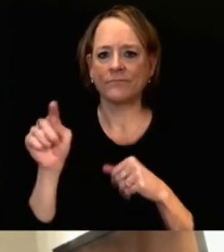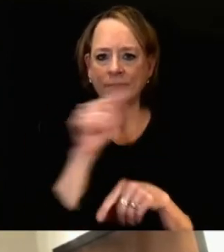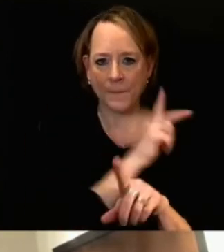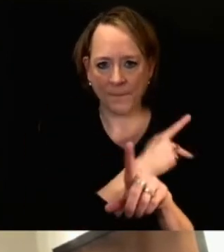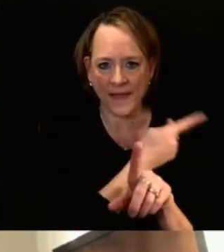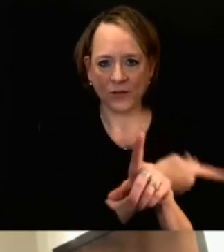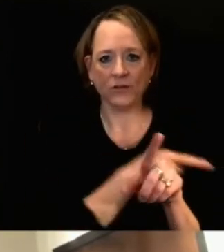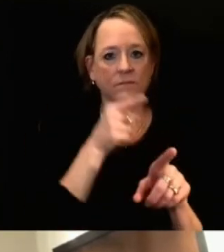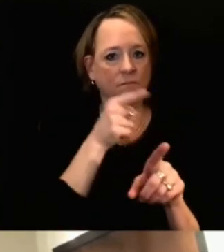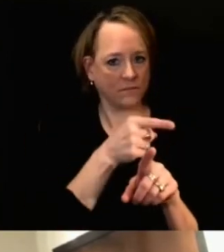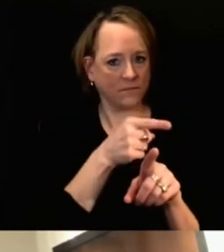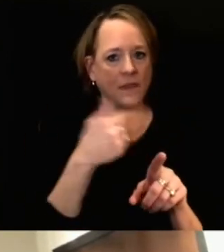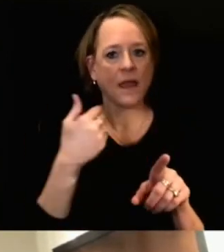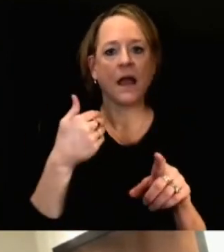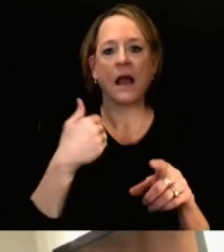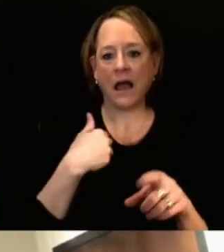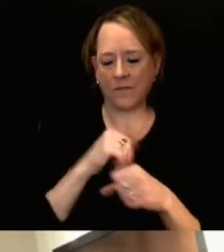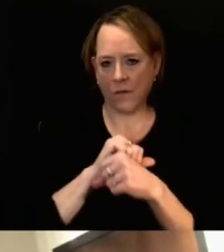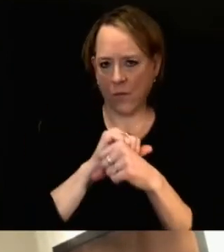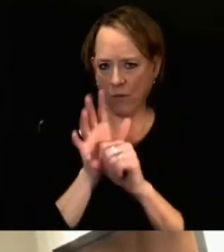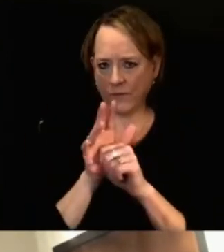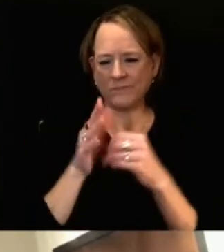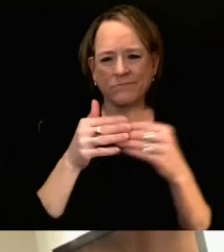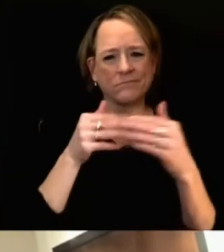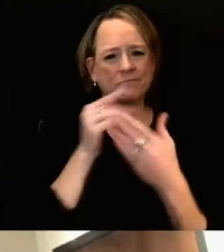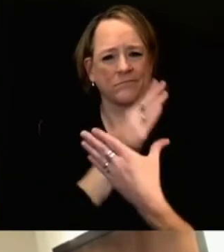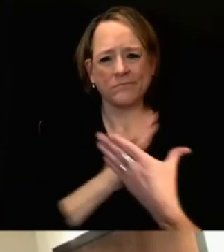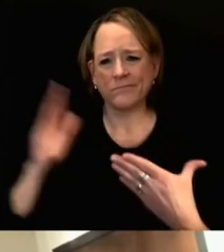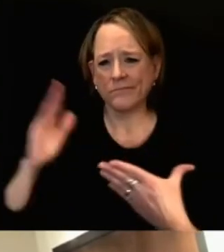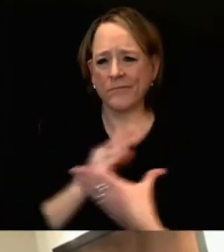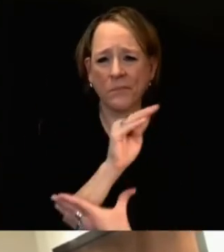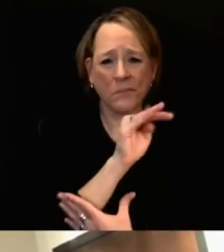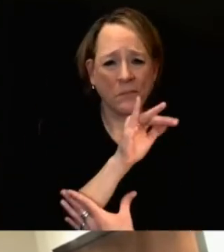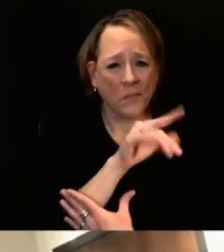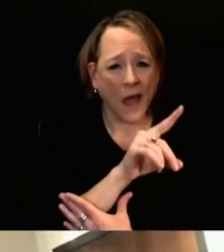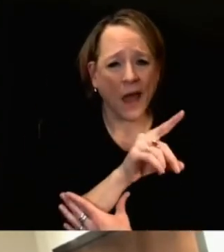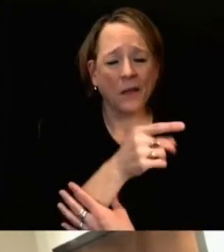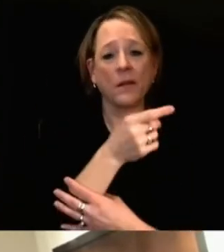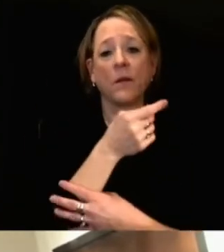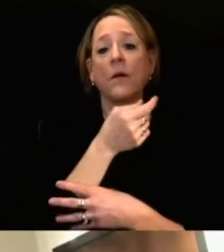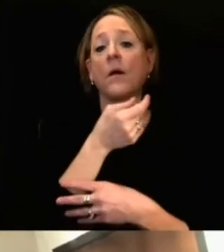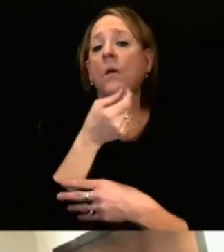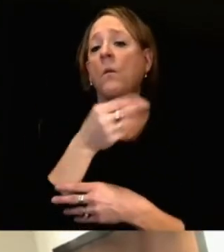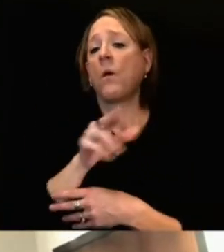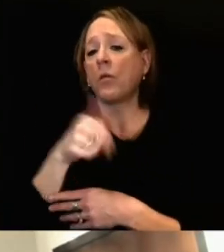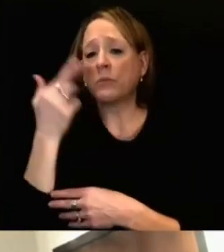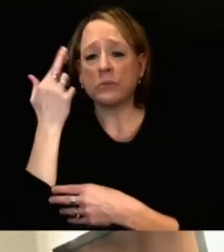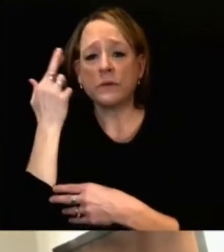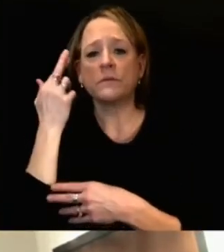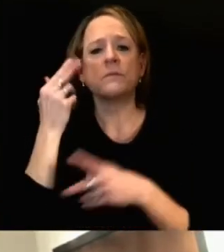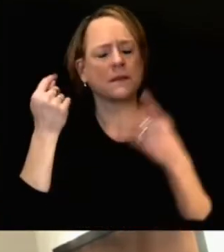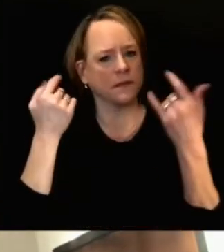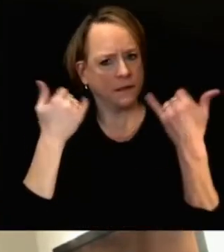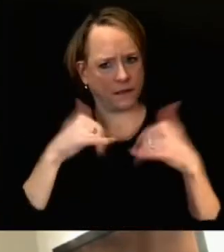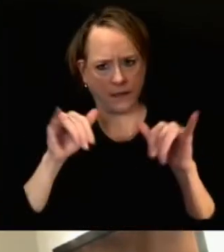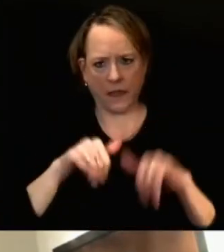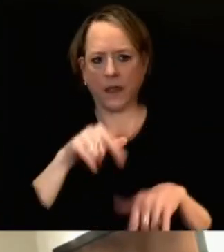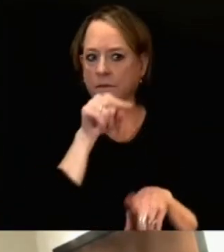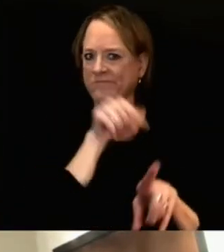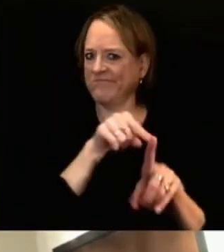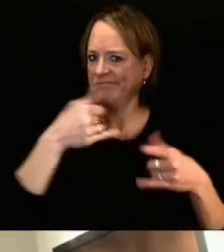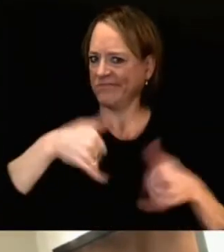for some injury, are still putting healthcare workers at risk and still require airborne precautions with N95